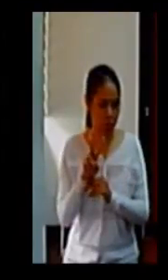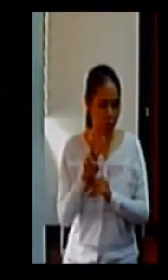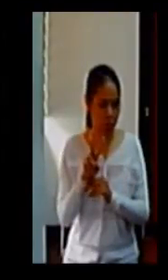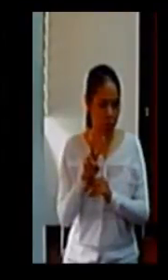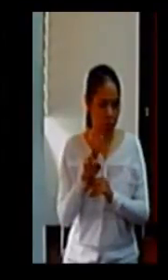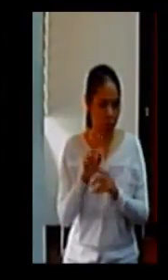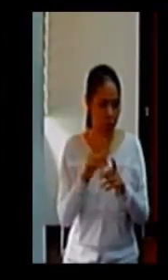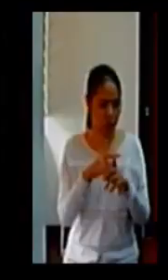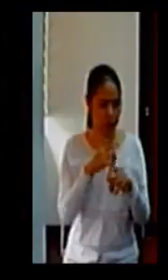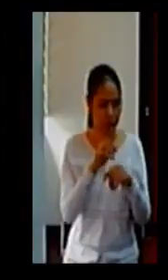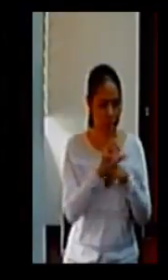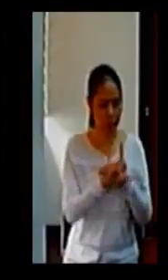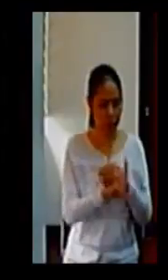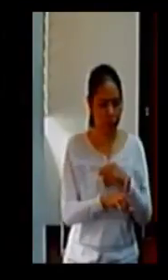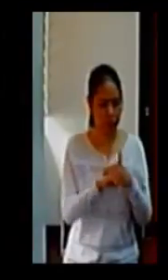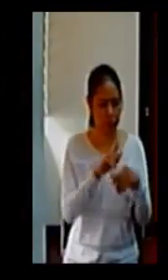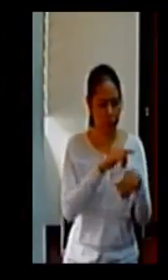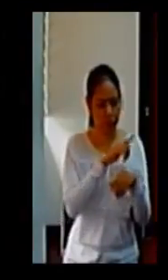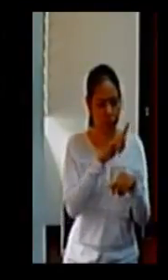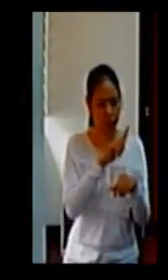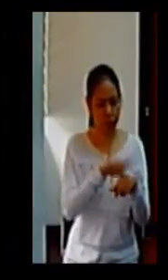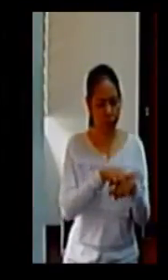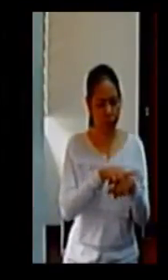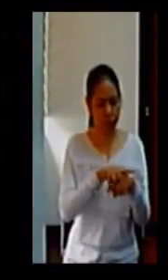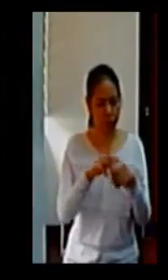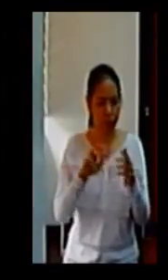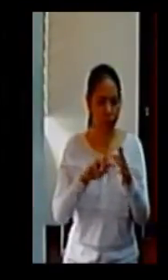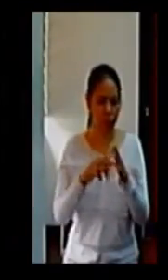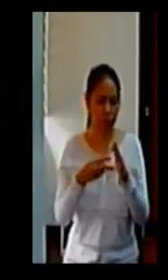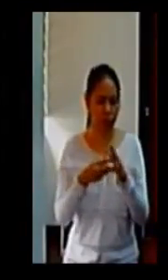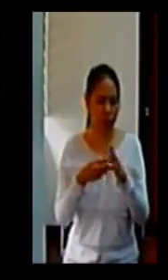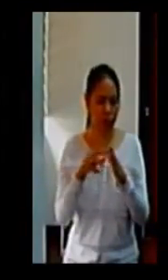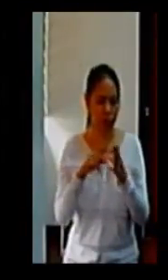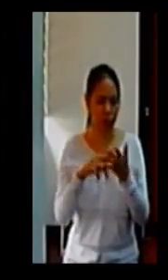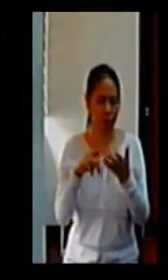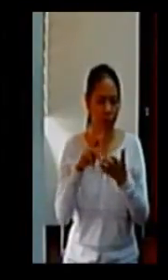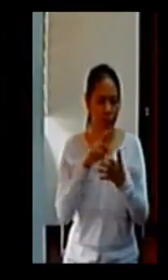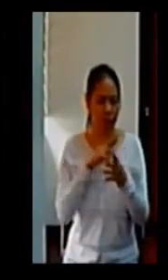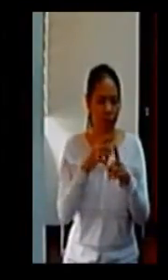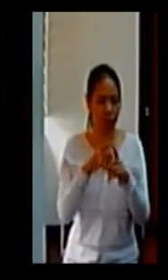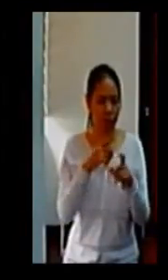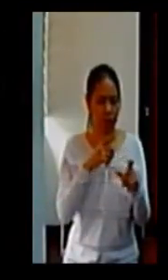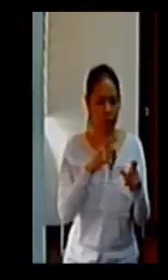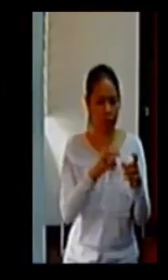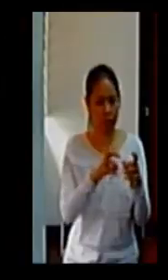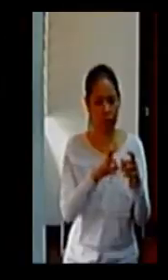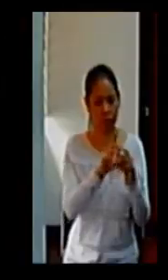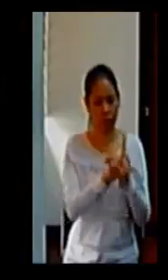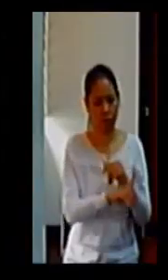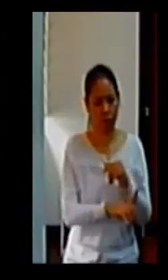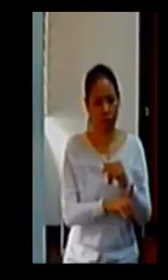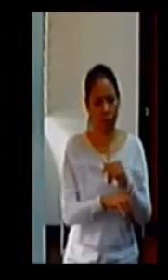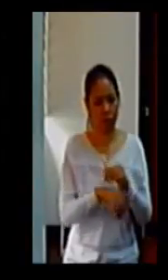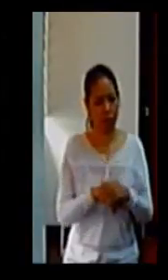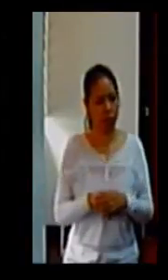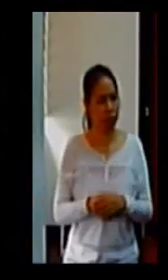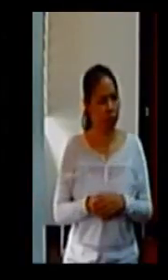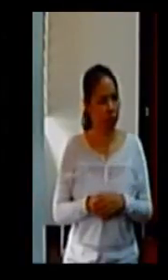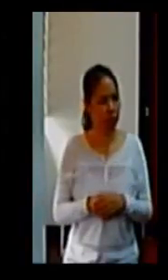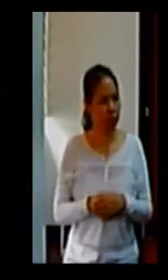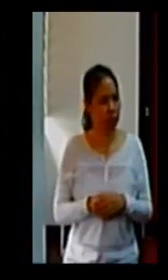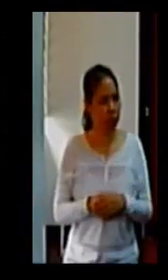lowlands. So meaning yung mga rice fields nila is lowland talaga. So sa kabuuan, ang